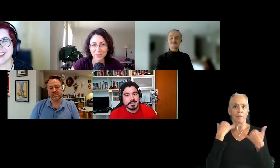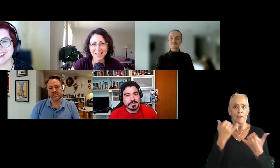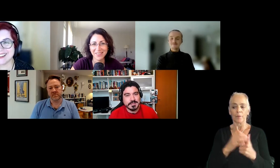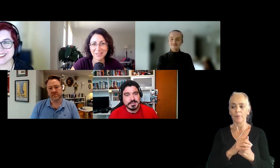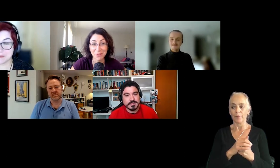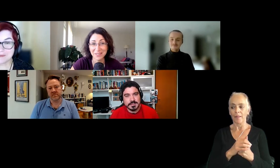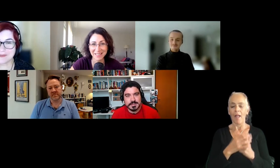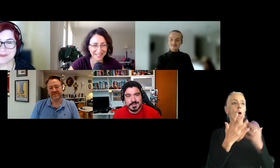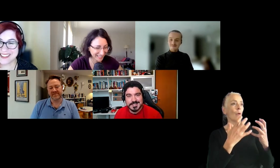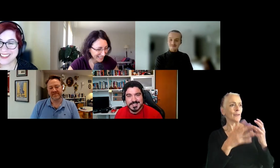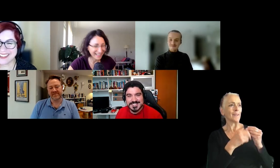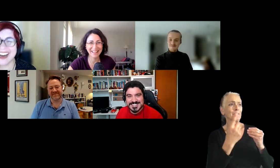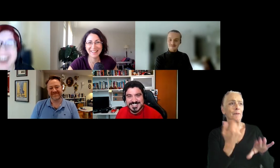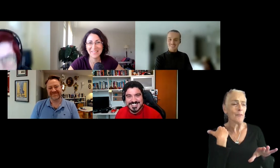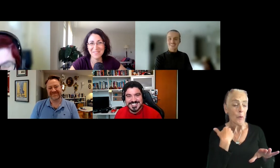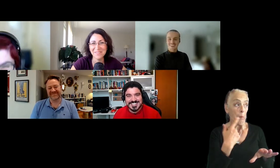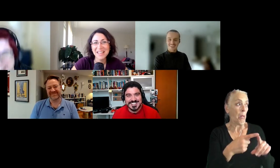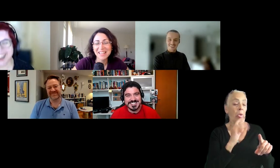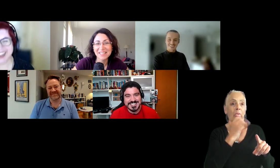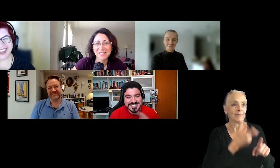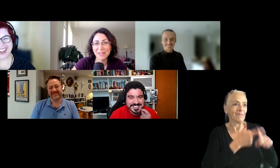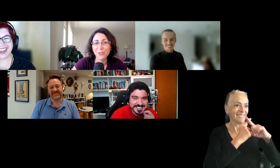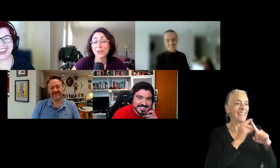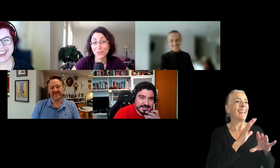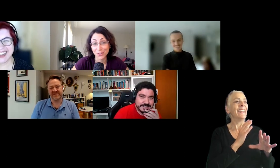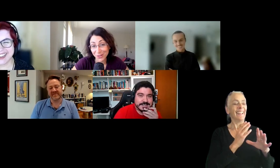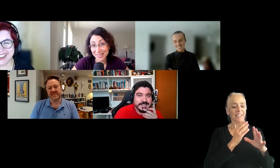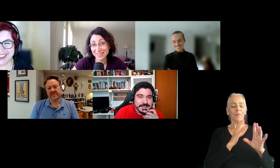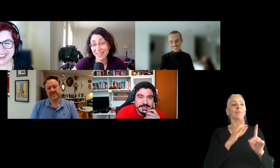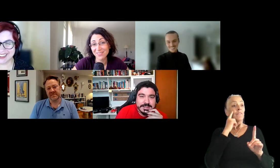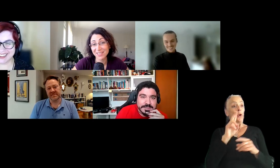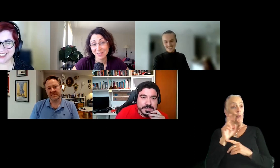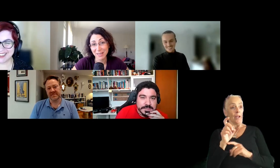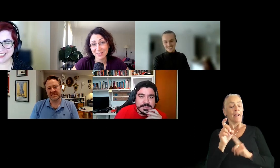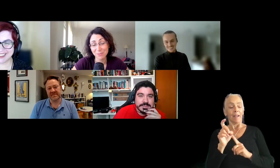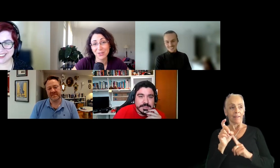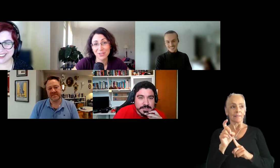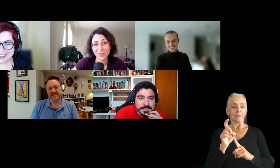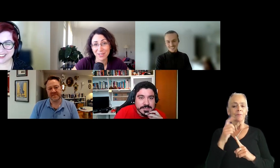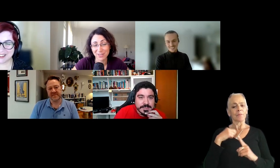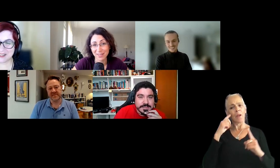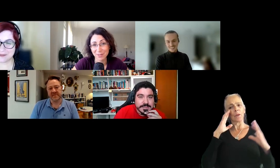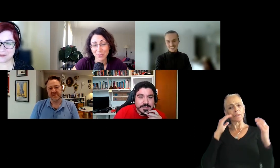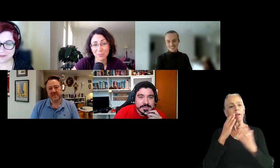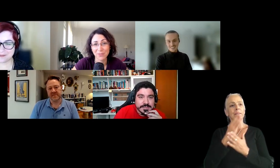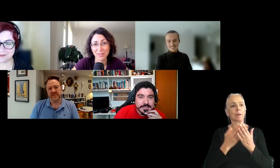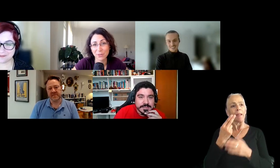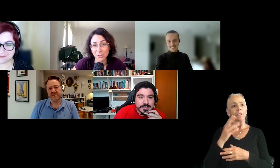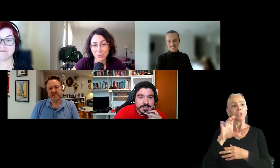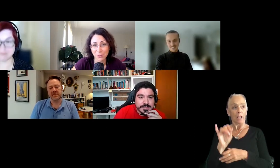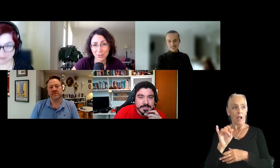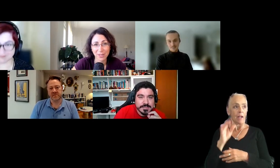something earlier, but I was muted. Um, so for us, for UX, I would expect some knowledge of HCI more